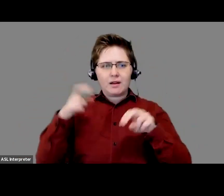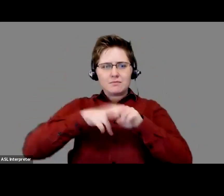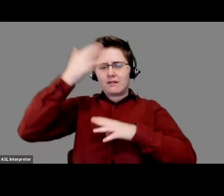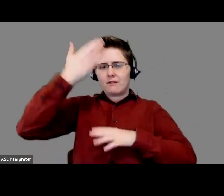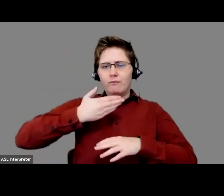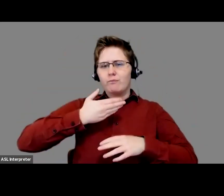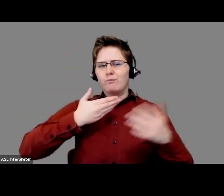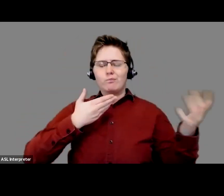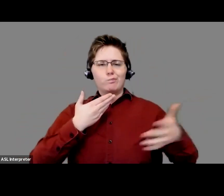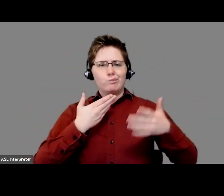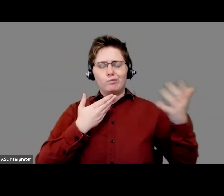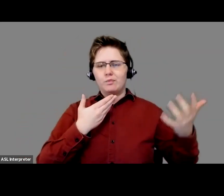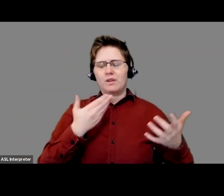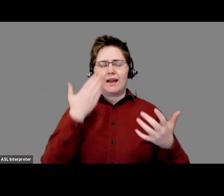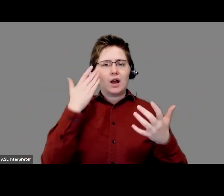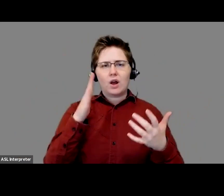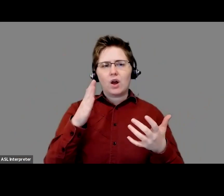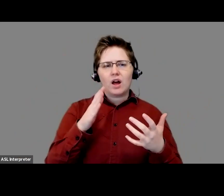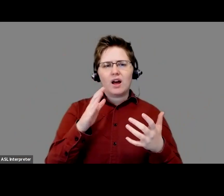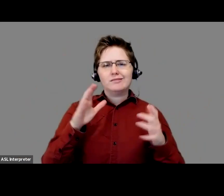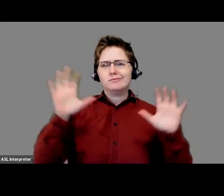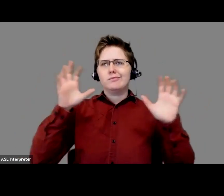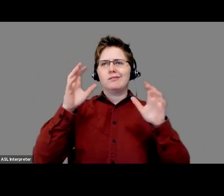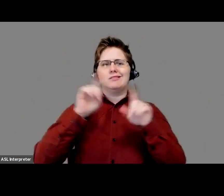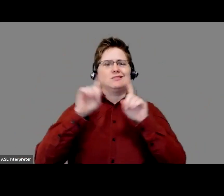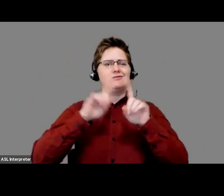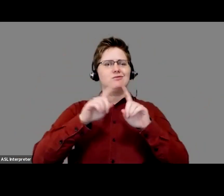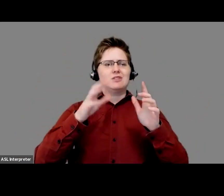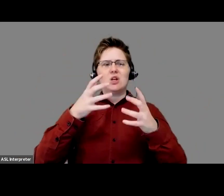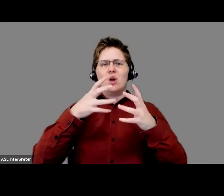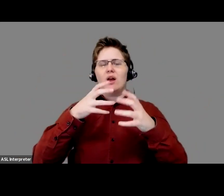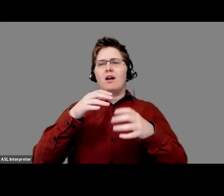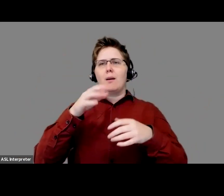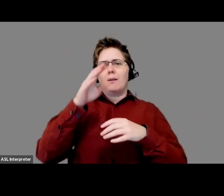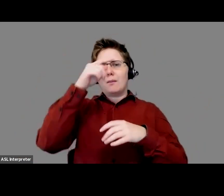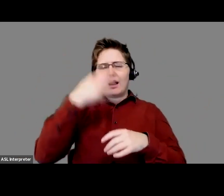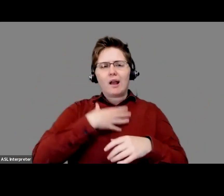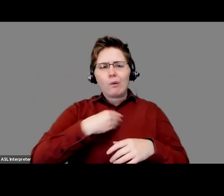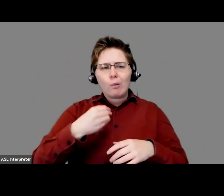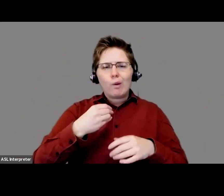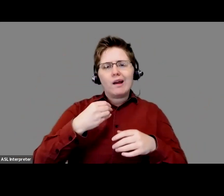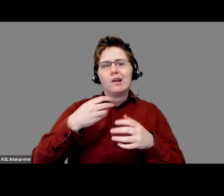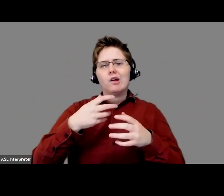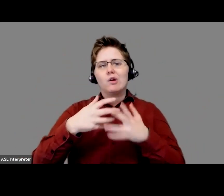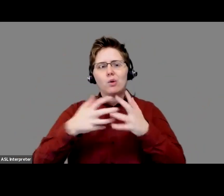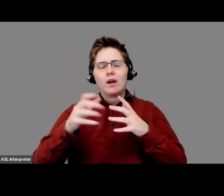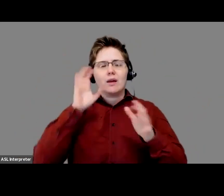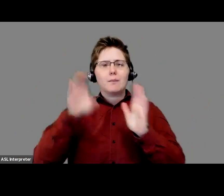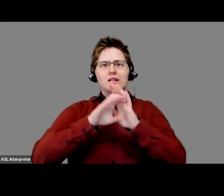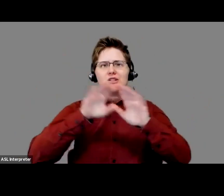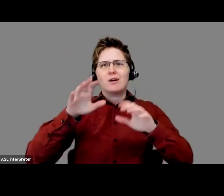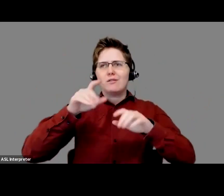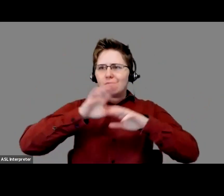of, I don't know, kind of a collage of grayscale landscape photos, and I'm wearing a